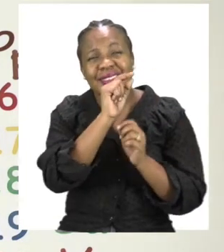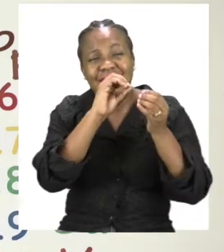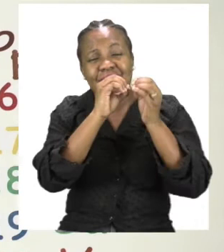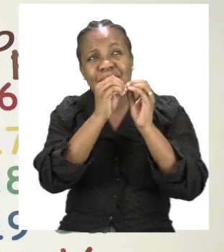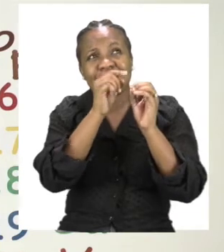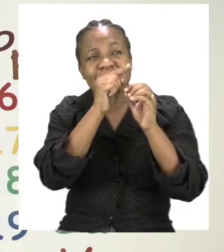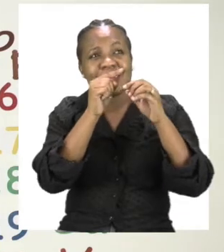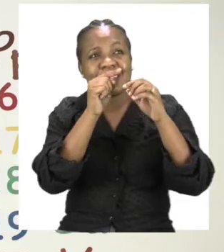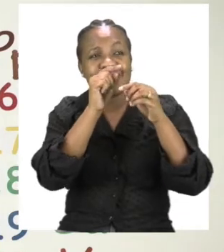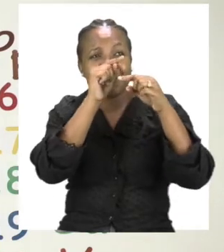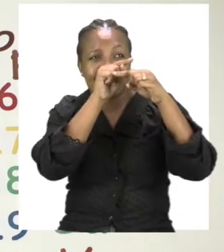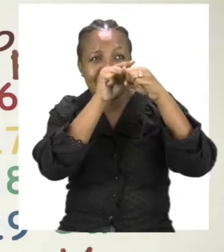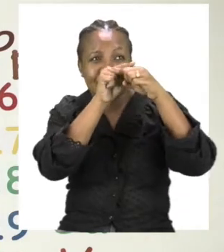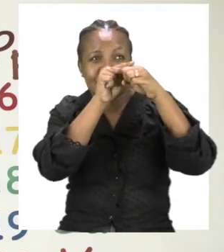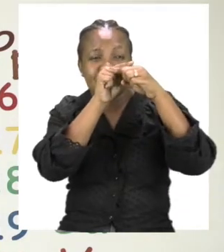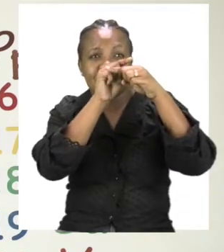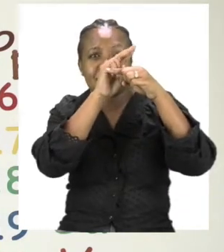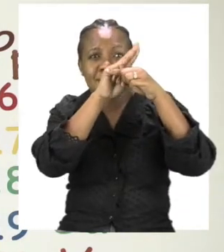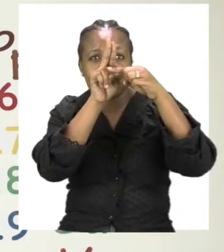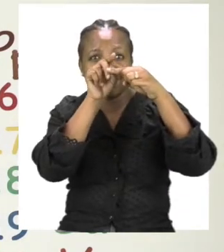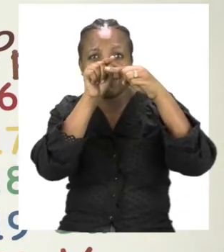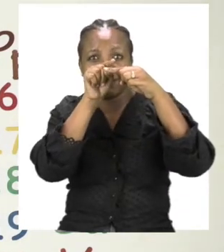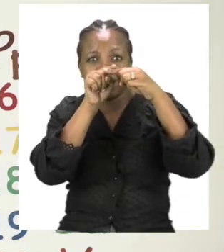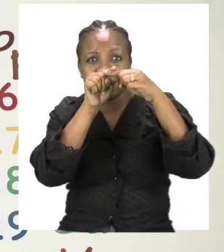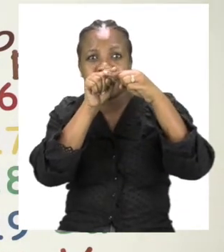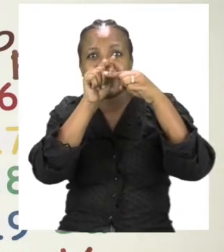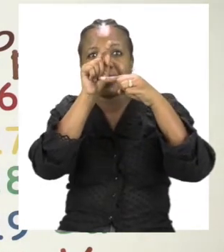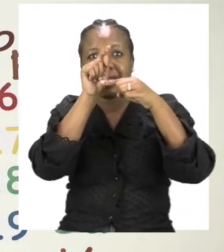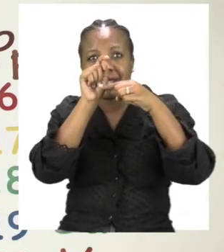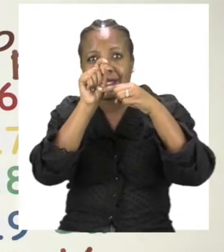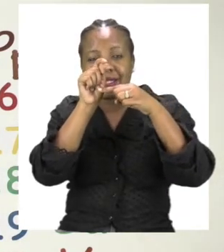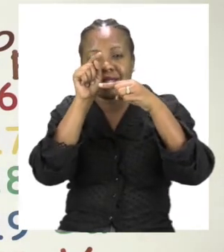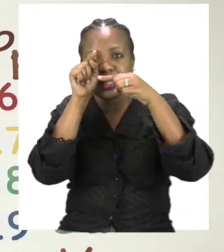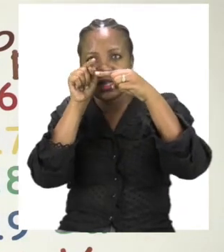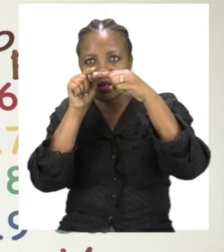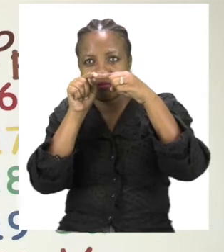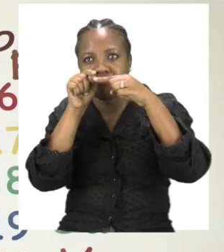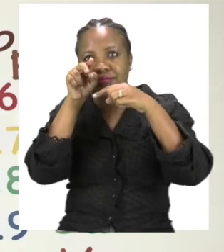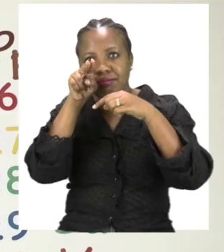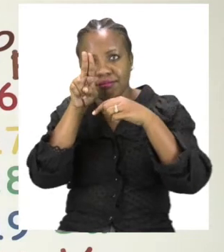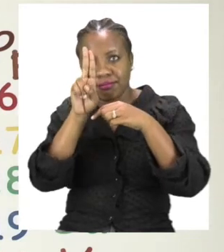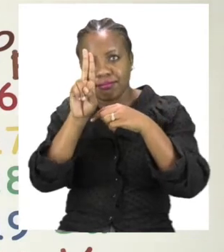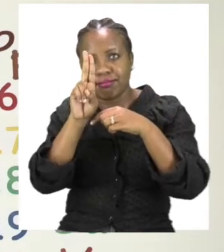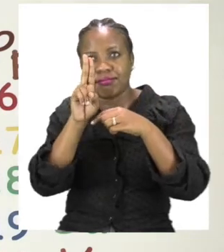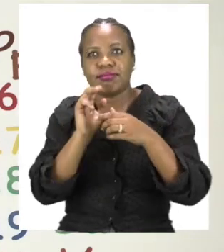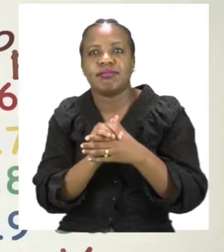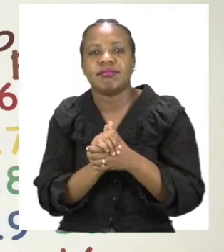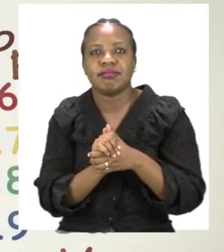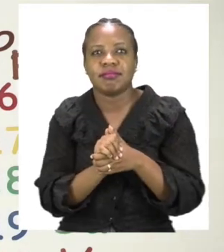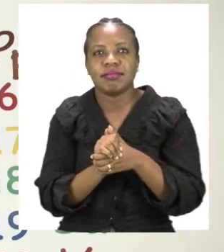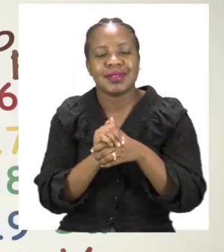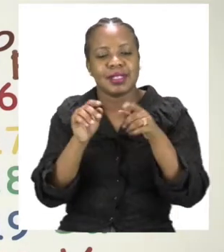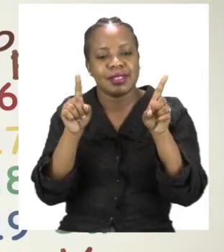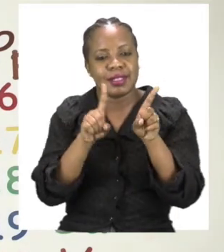tens. And then after that, we took our units to put them together. So this one